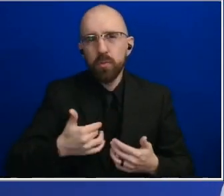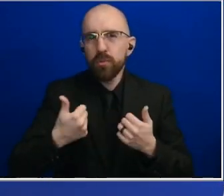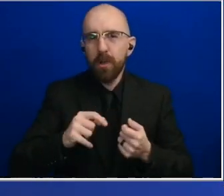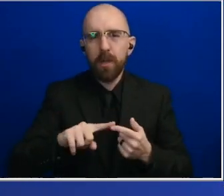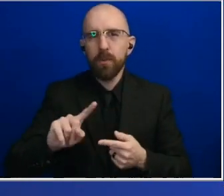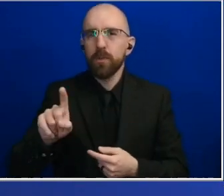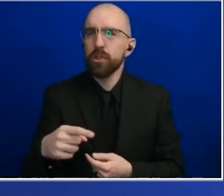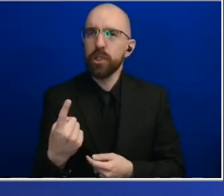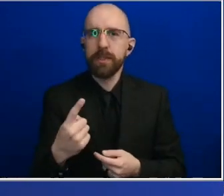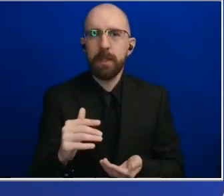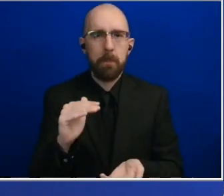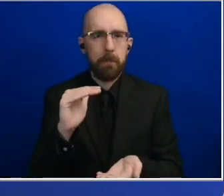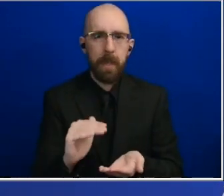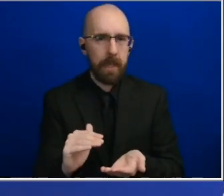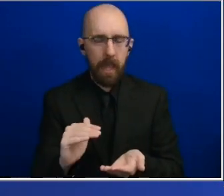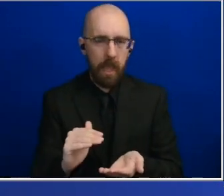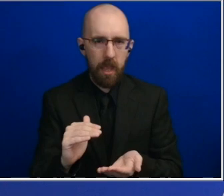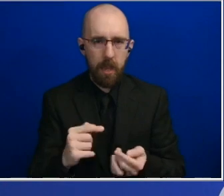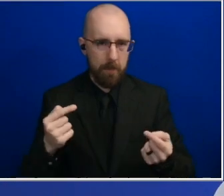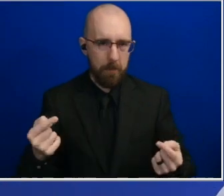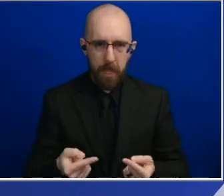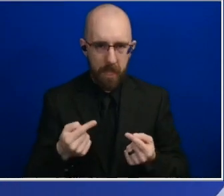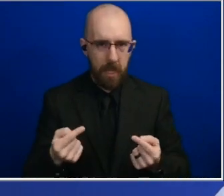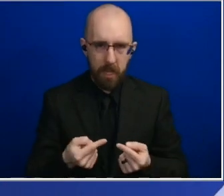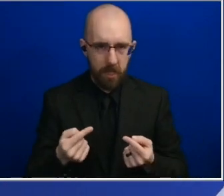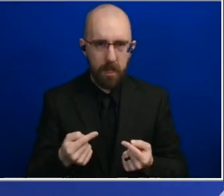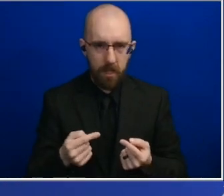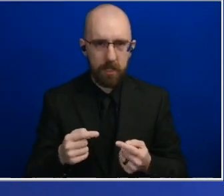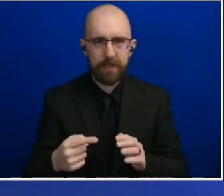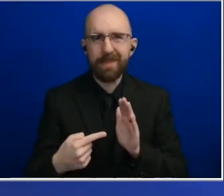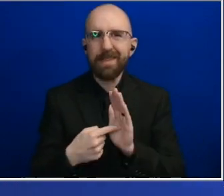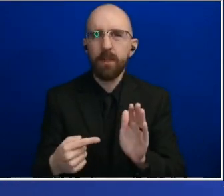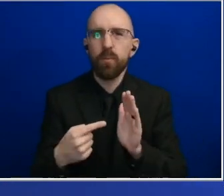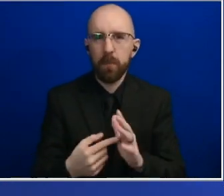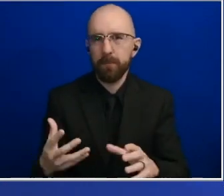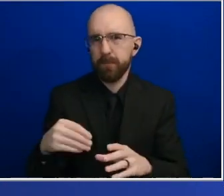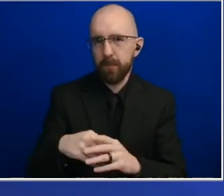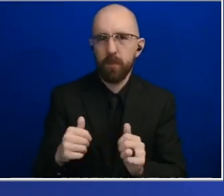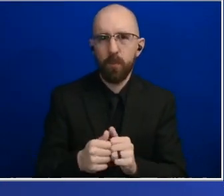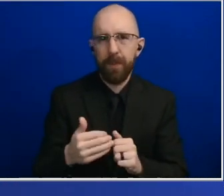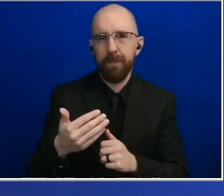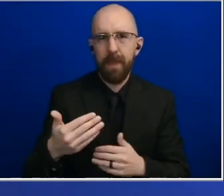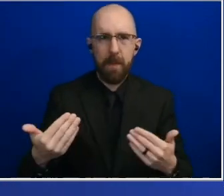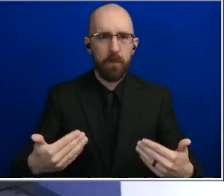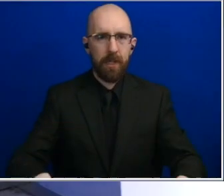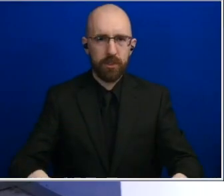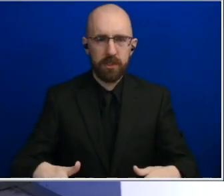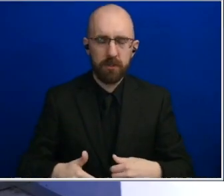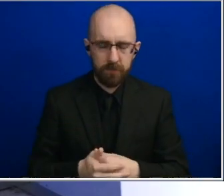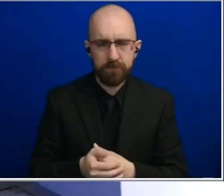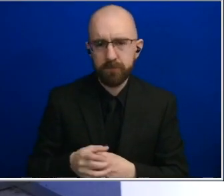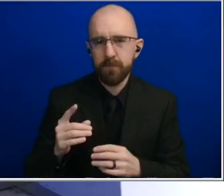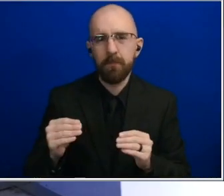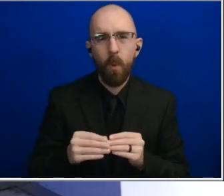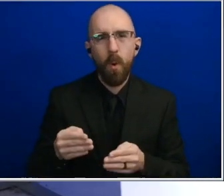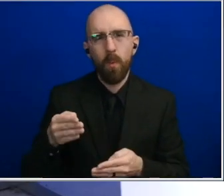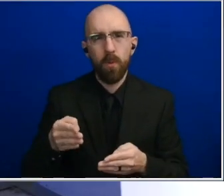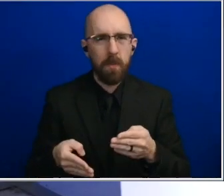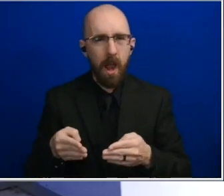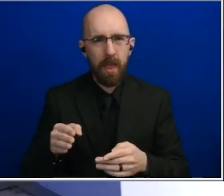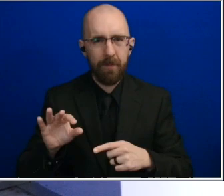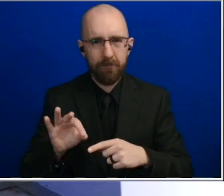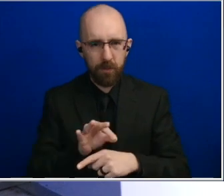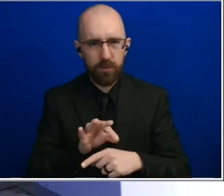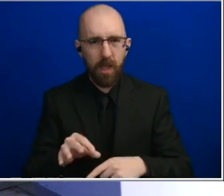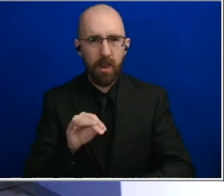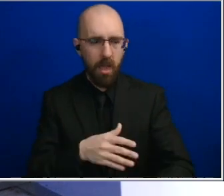mitigate the pain syndromes that can go along with the amputation. Okay. So more robotic functionality of upper extremities